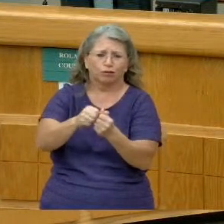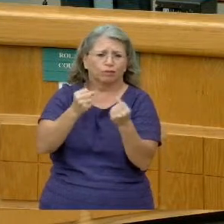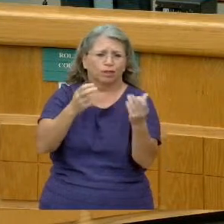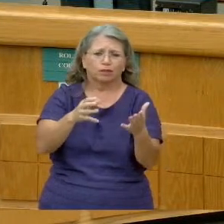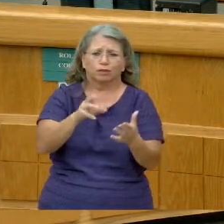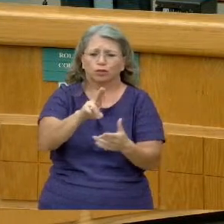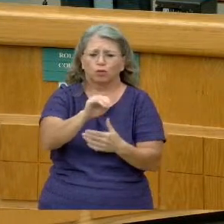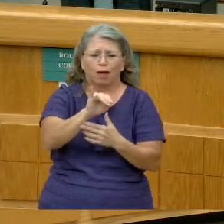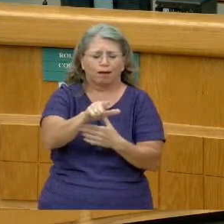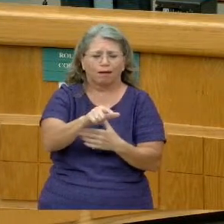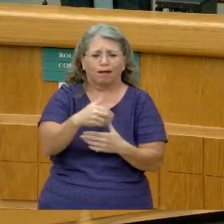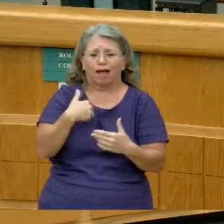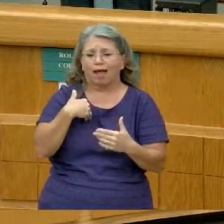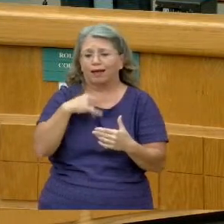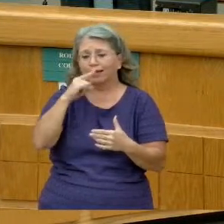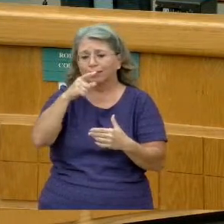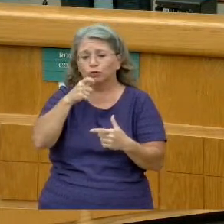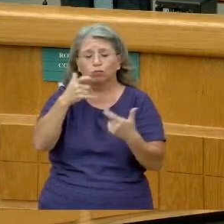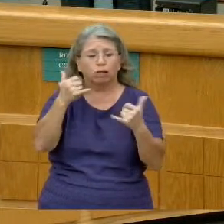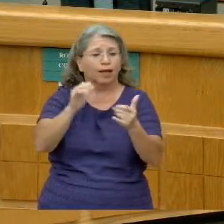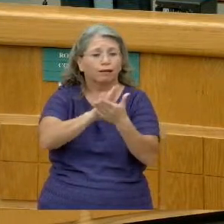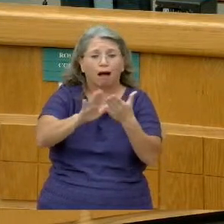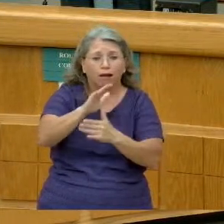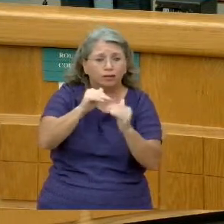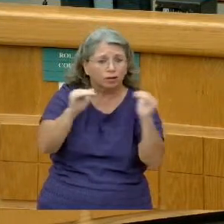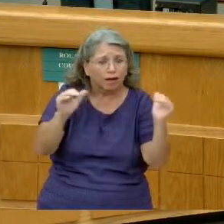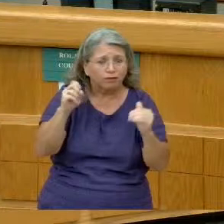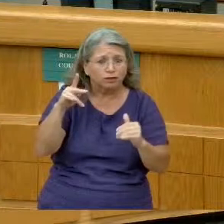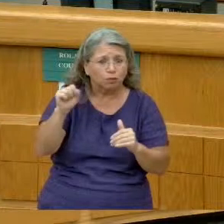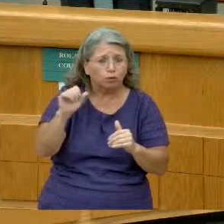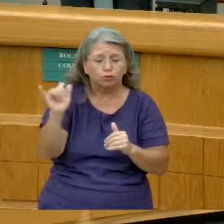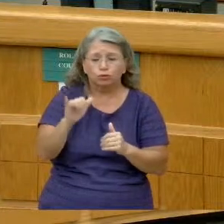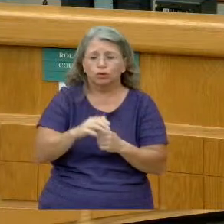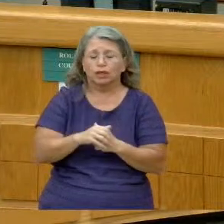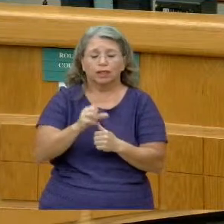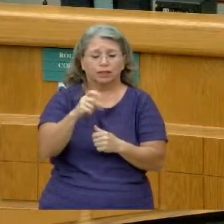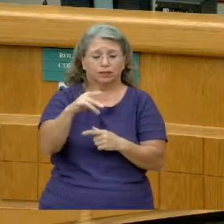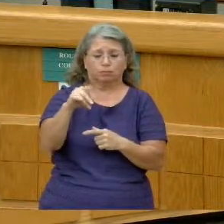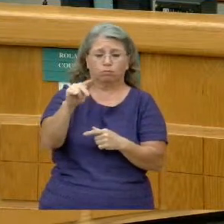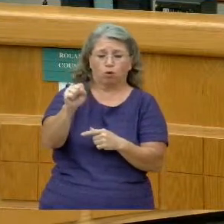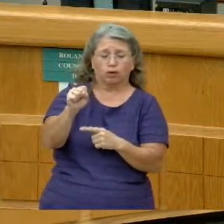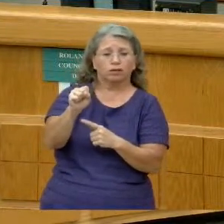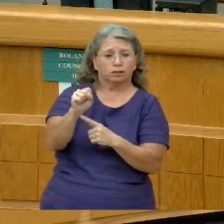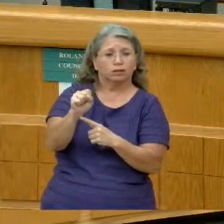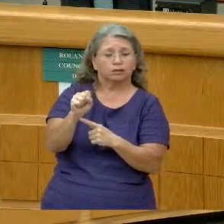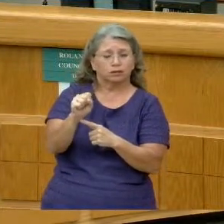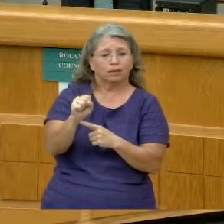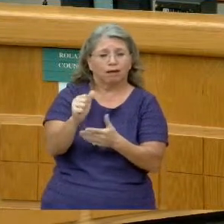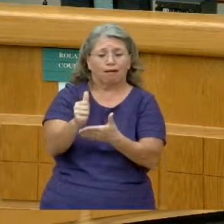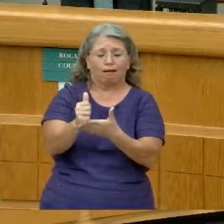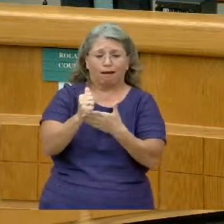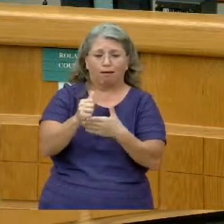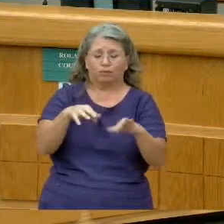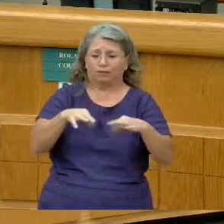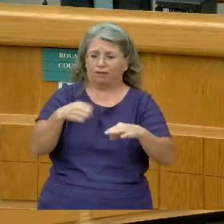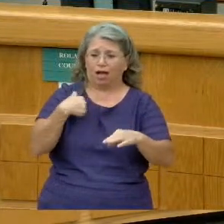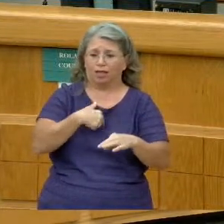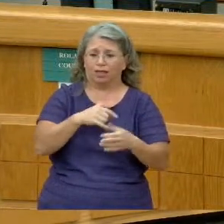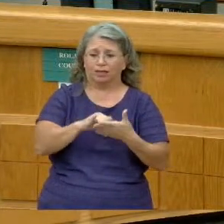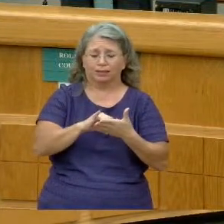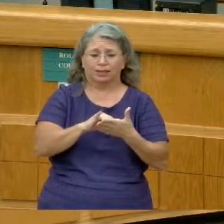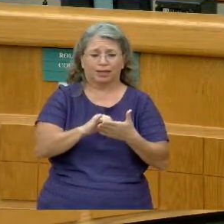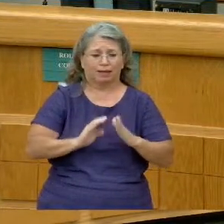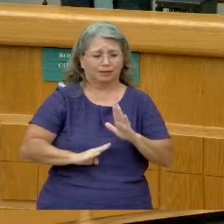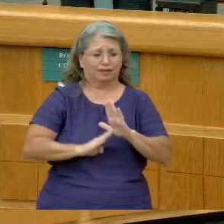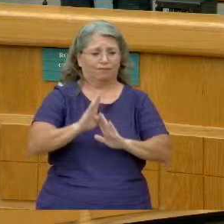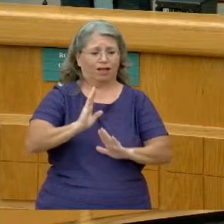kids that played at the college level. Sports not only define us in many ways, but they reveal character.